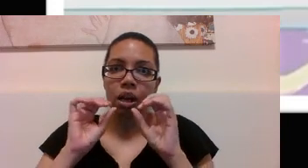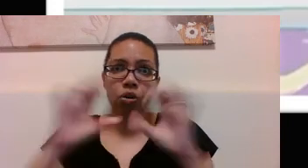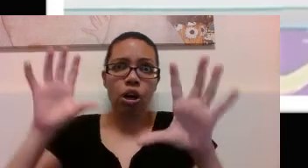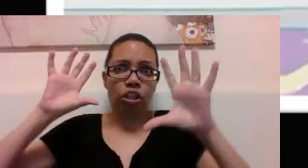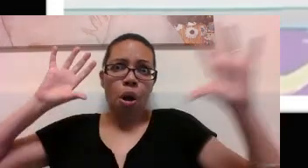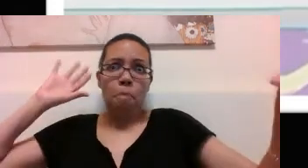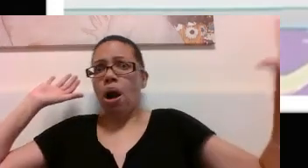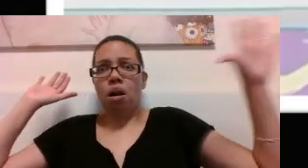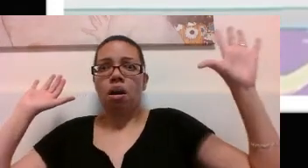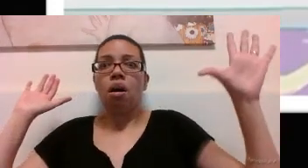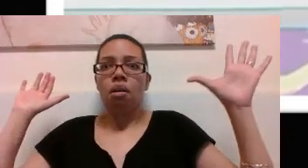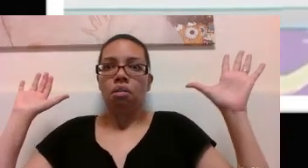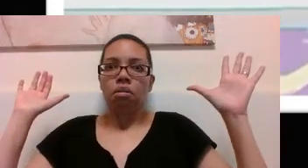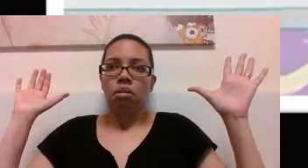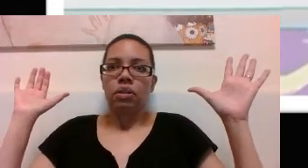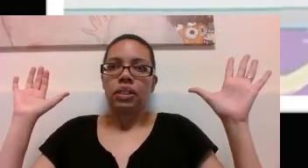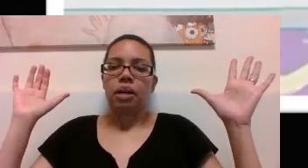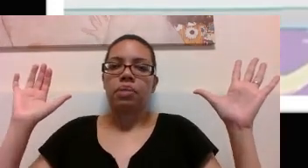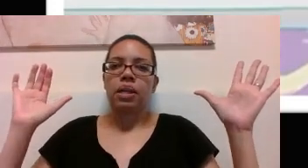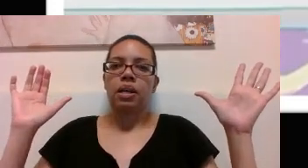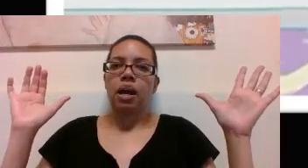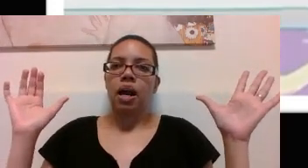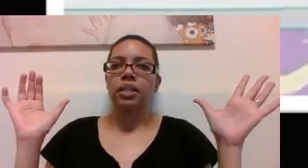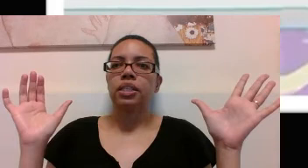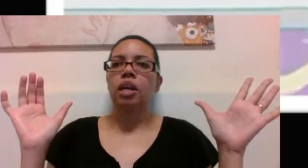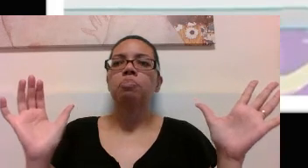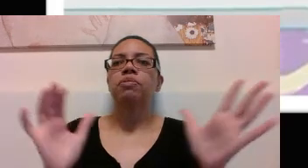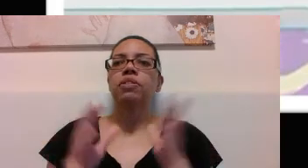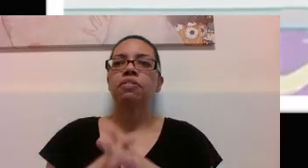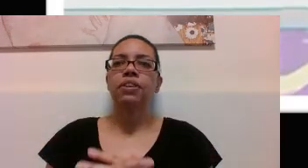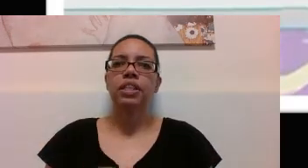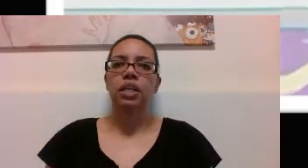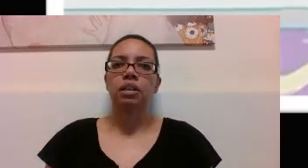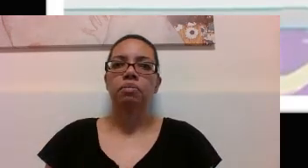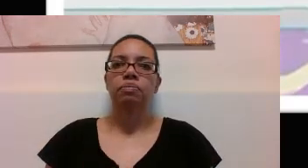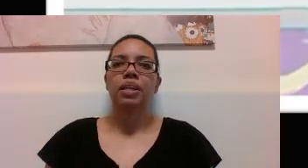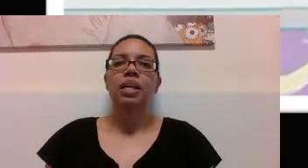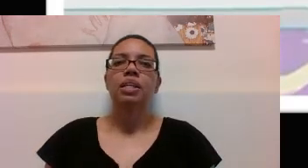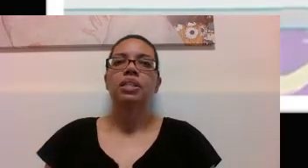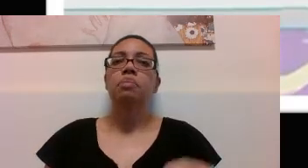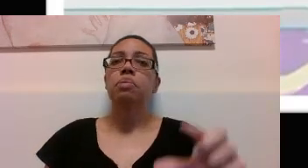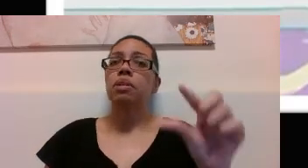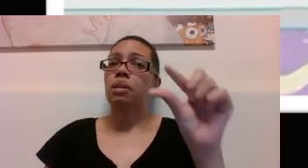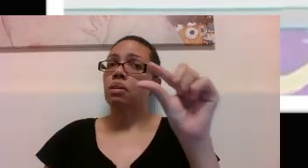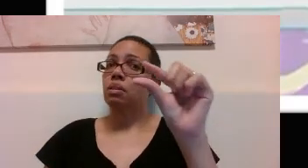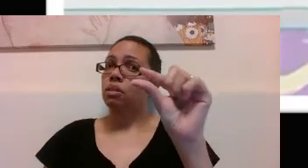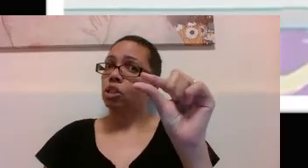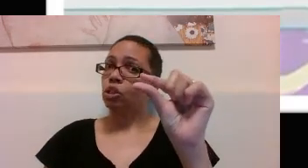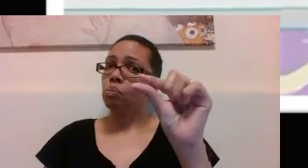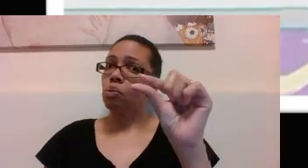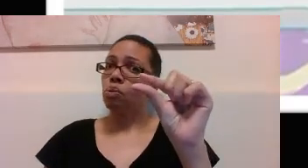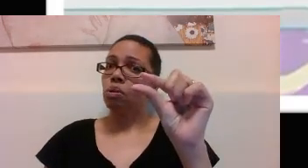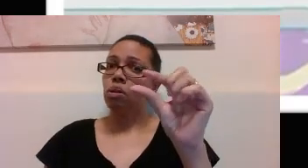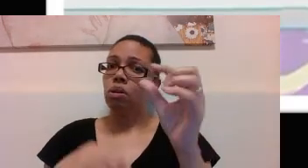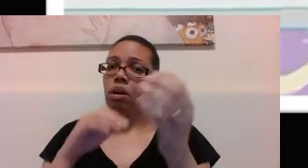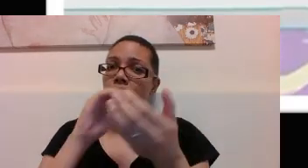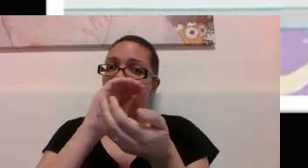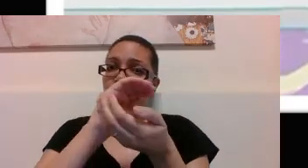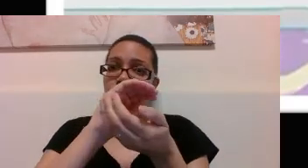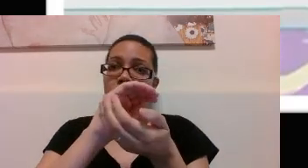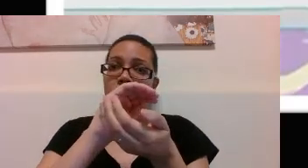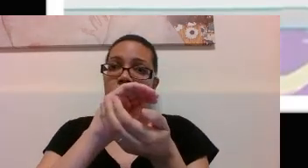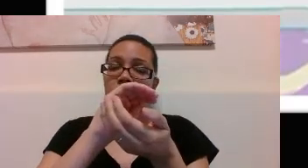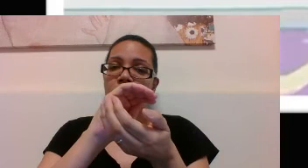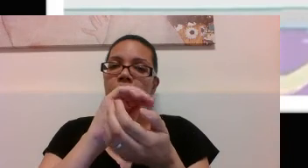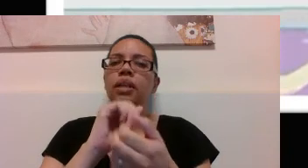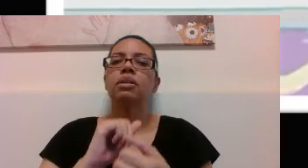But crash, bang, something had escaped from the freezer. Something small